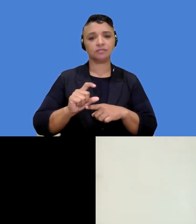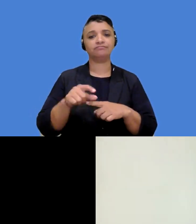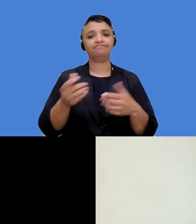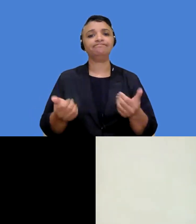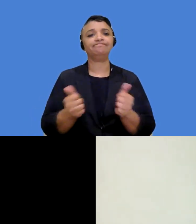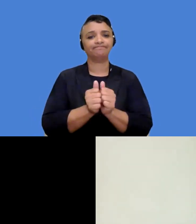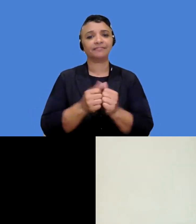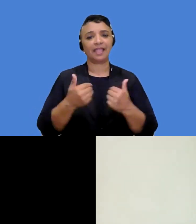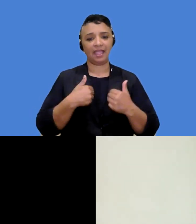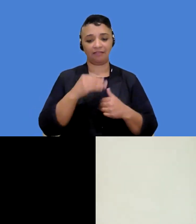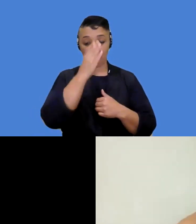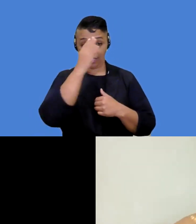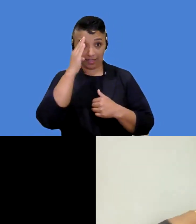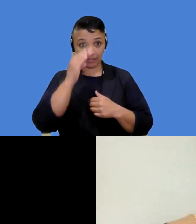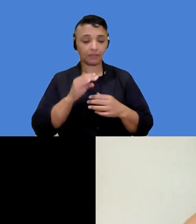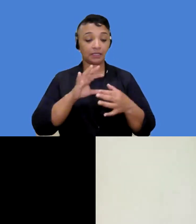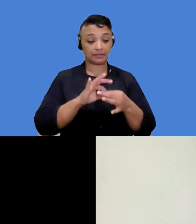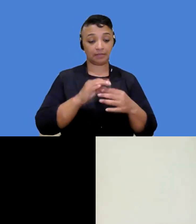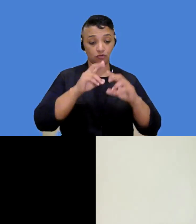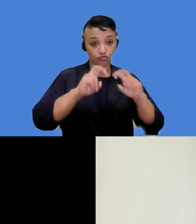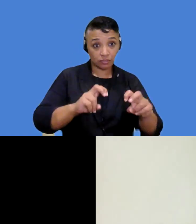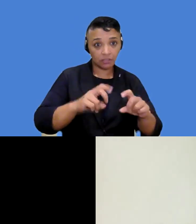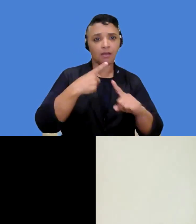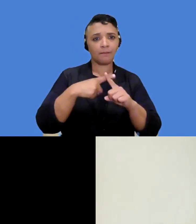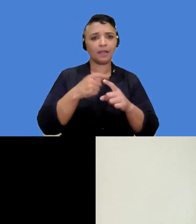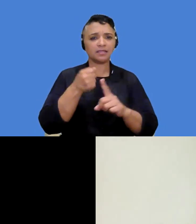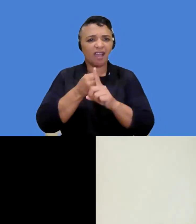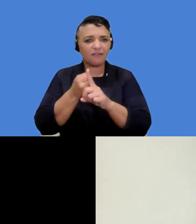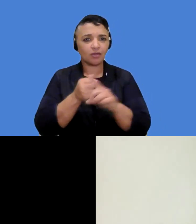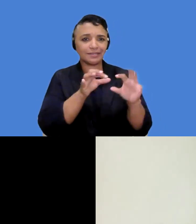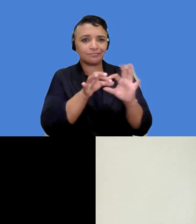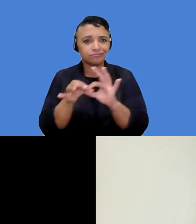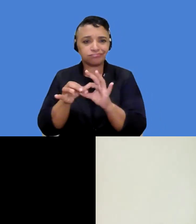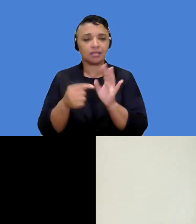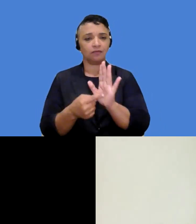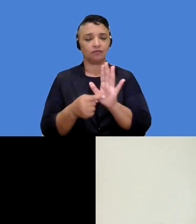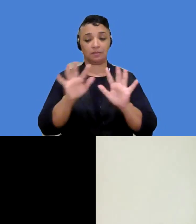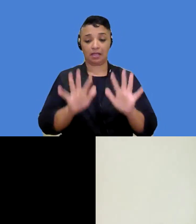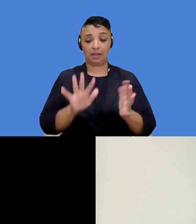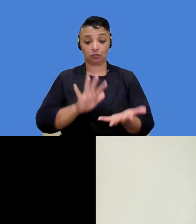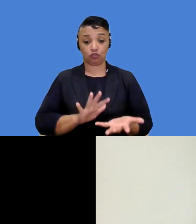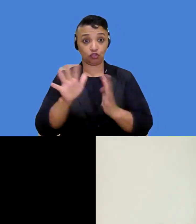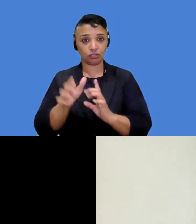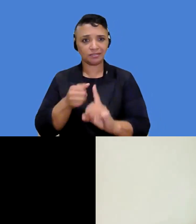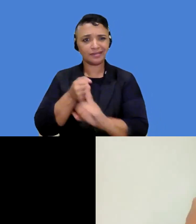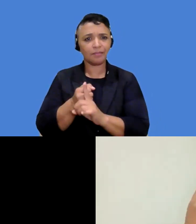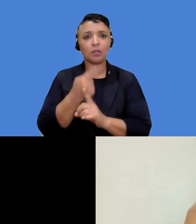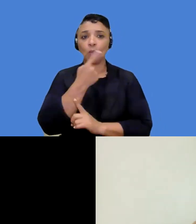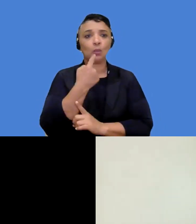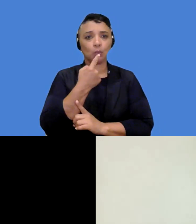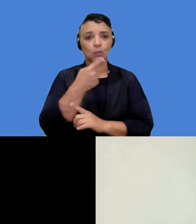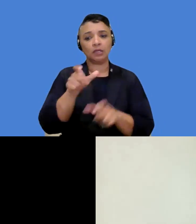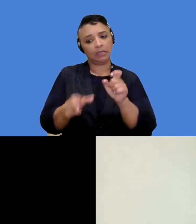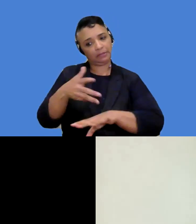academic research to advocacy issues, such as climate change's impact on indigenous peoples with